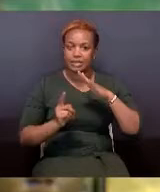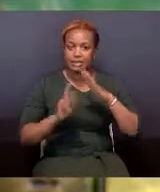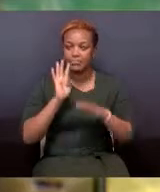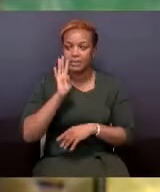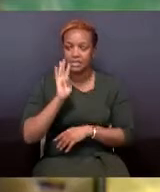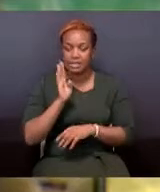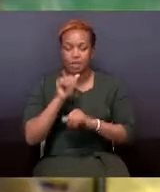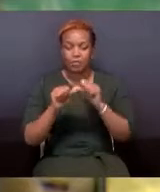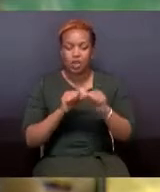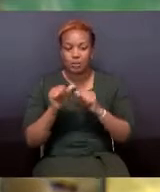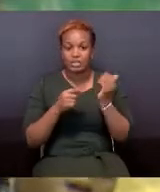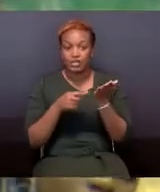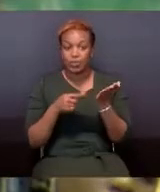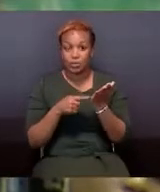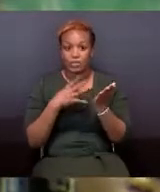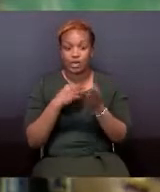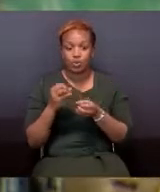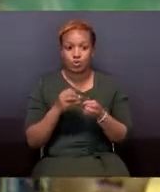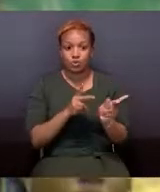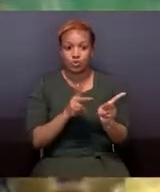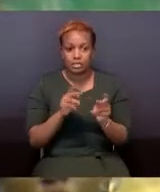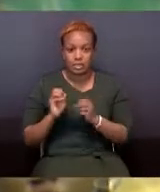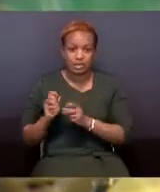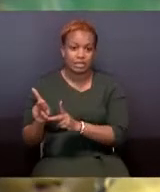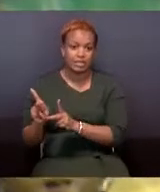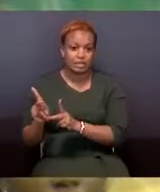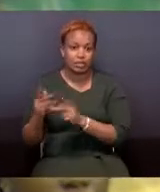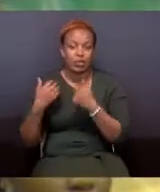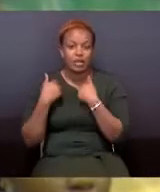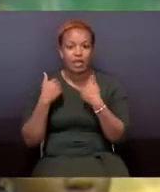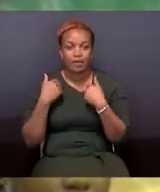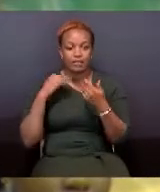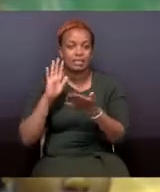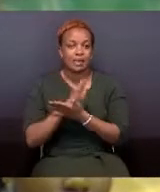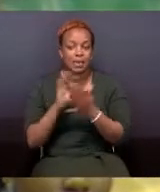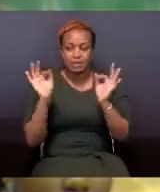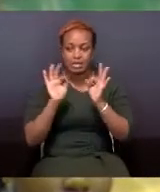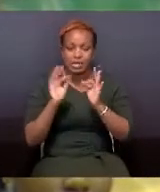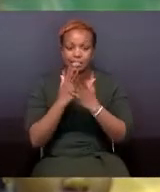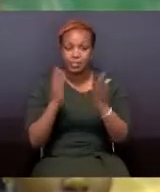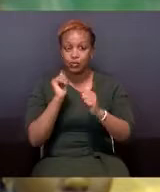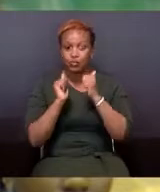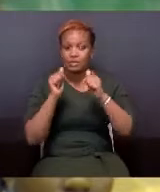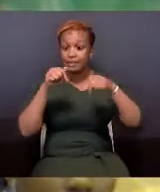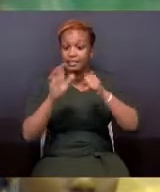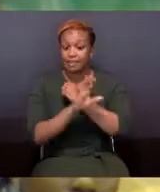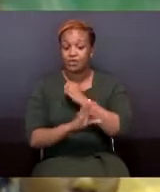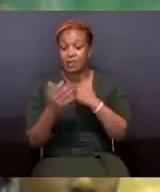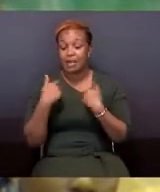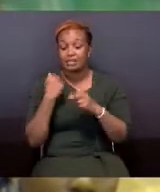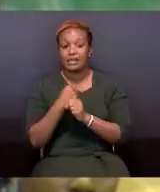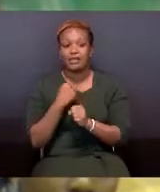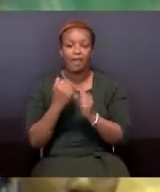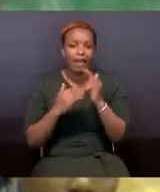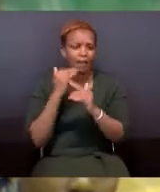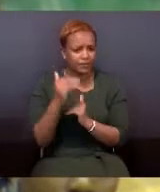of technology and opportunities, we have this amazing summit that this country has birthed. The question now is,